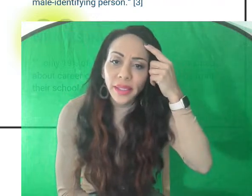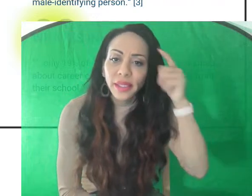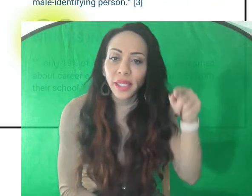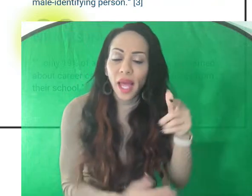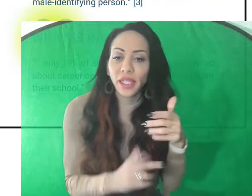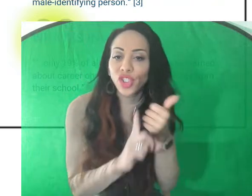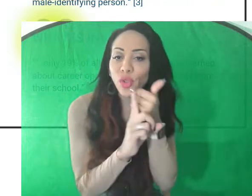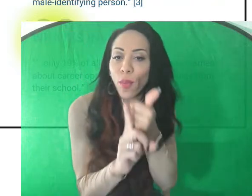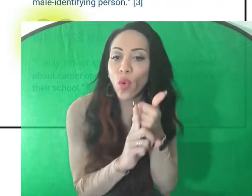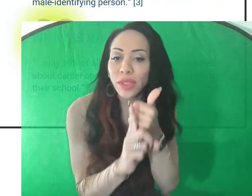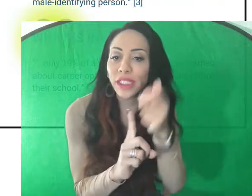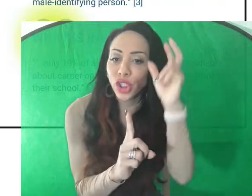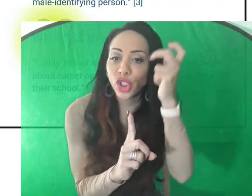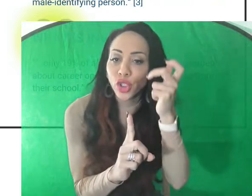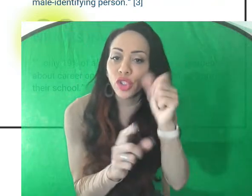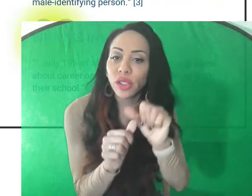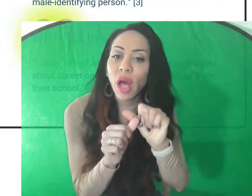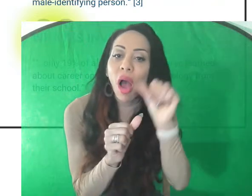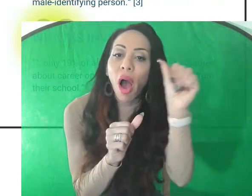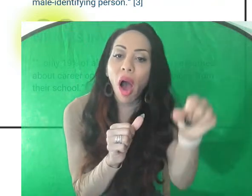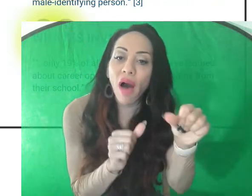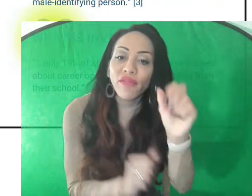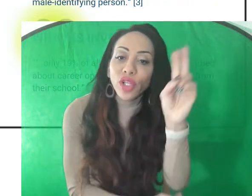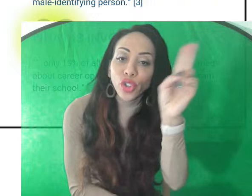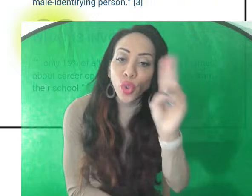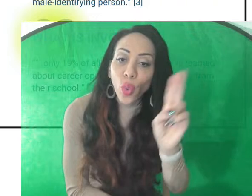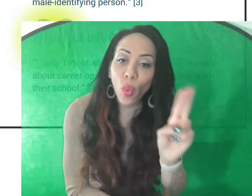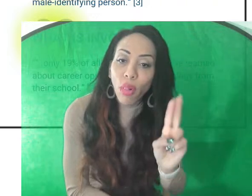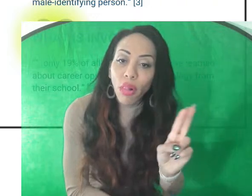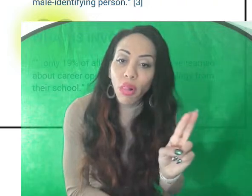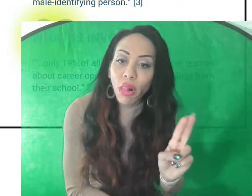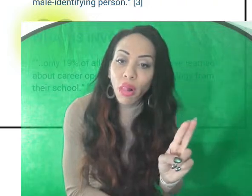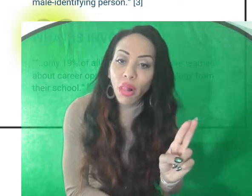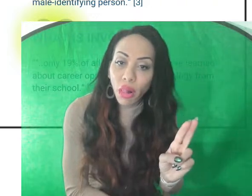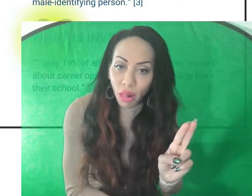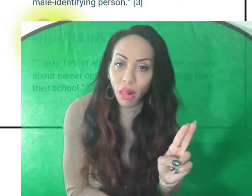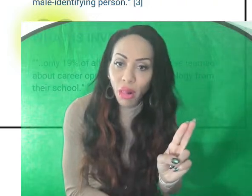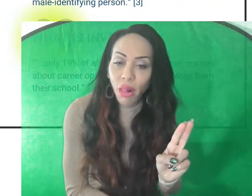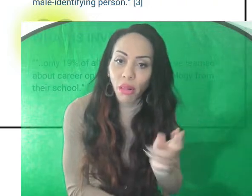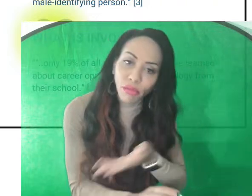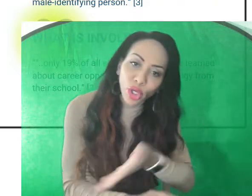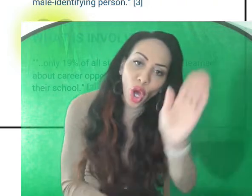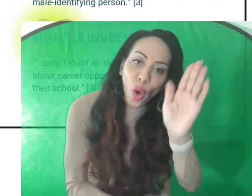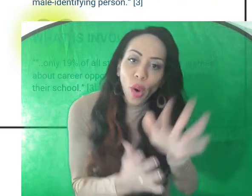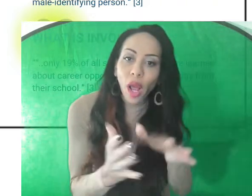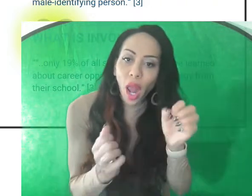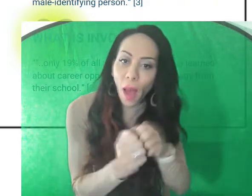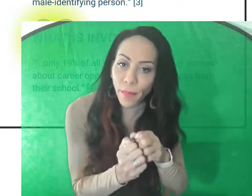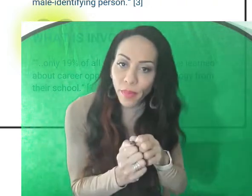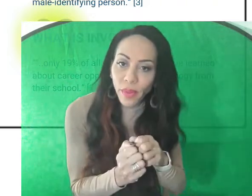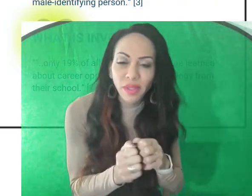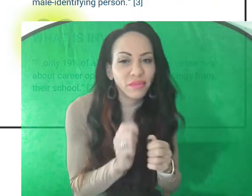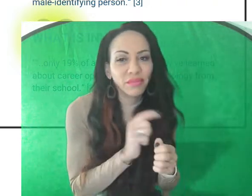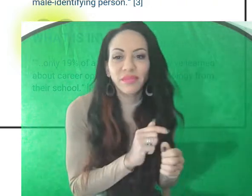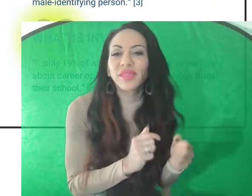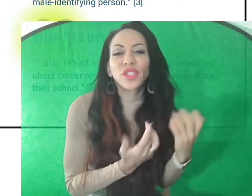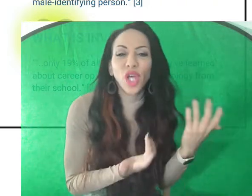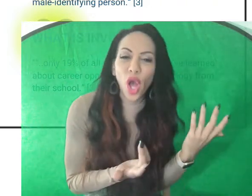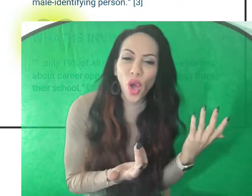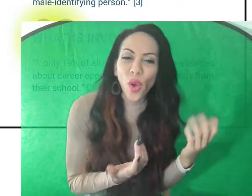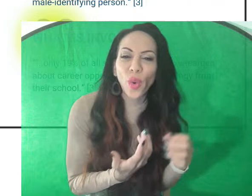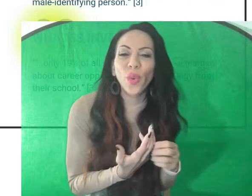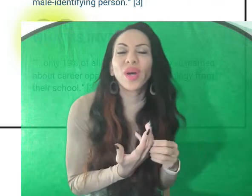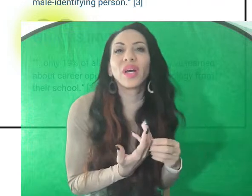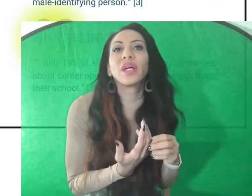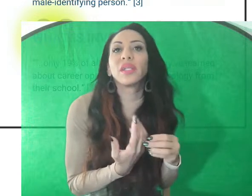like or I really feel like parents have less involvement on the choices that students make when they're in school. So they will choose the things that they're really